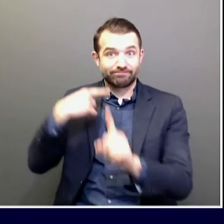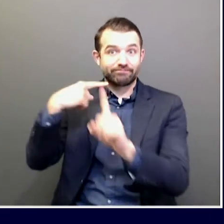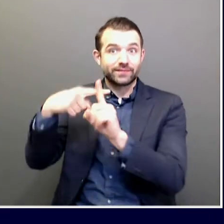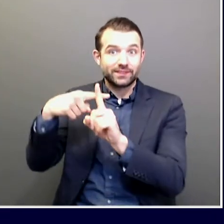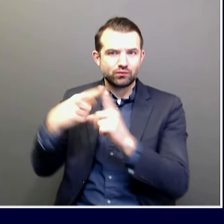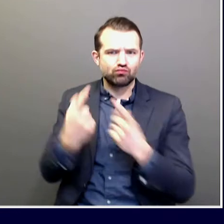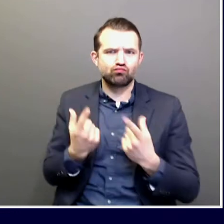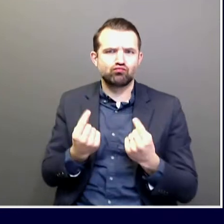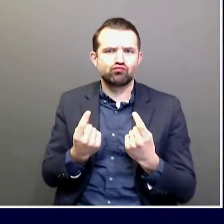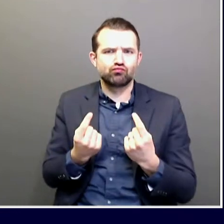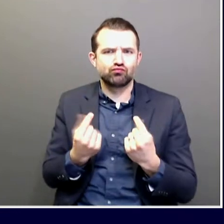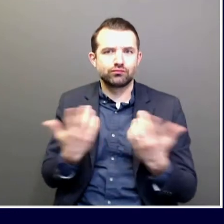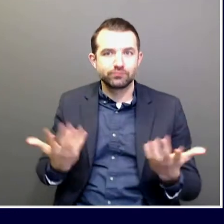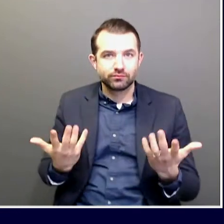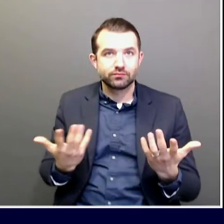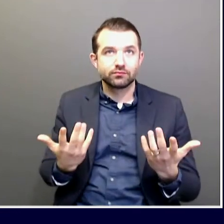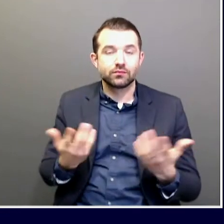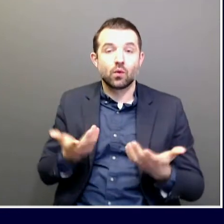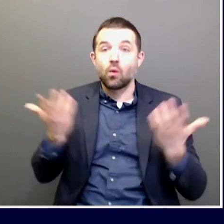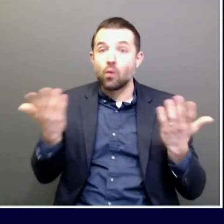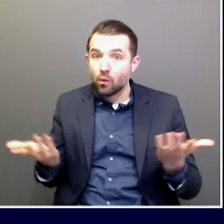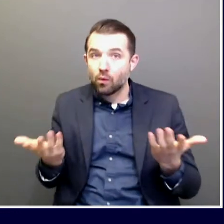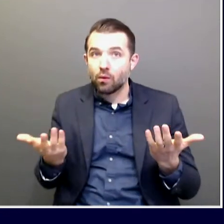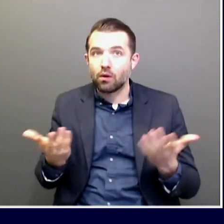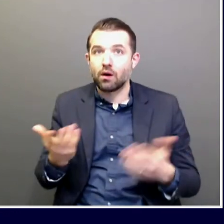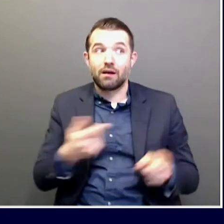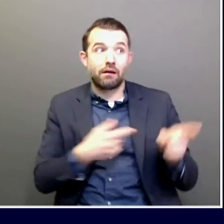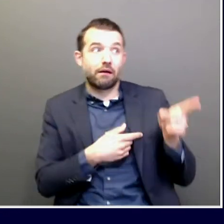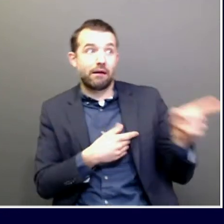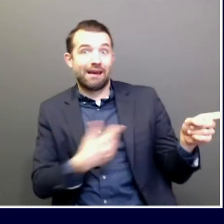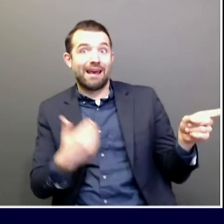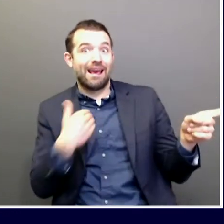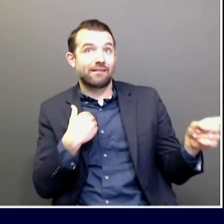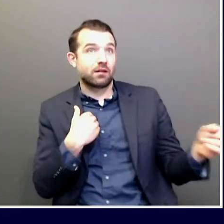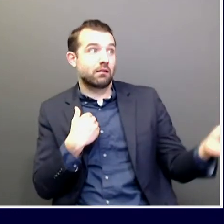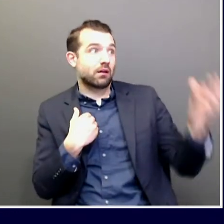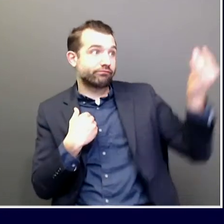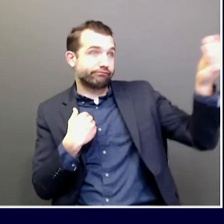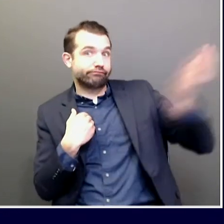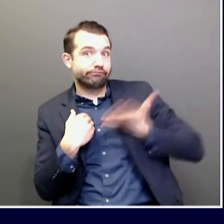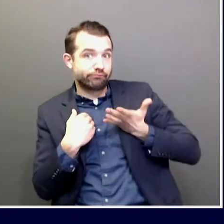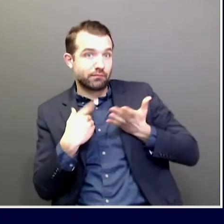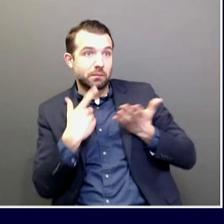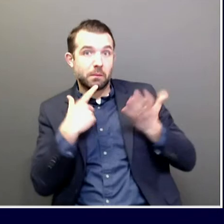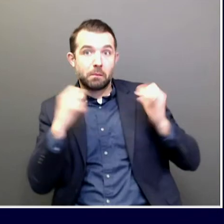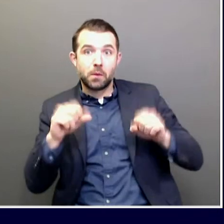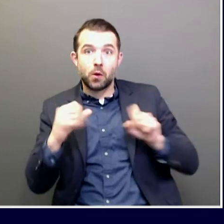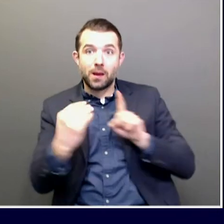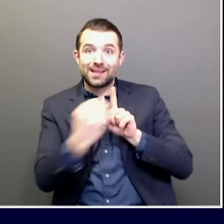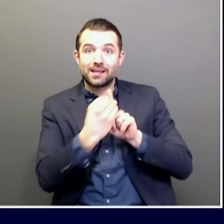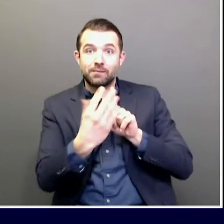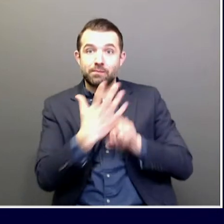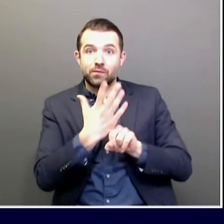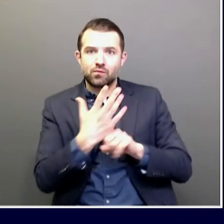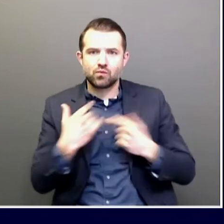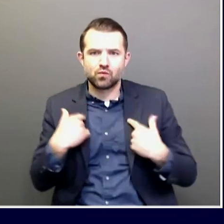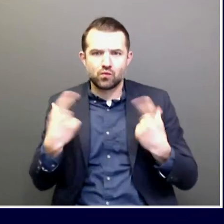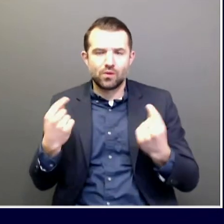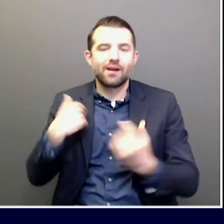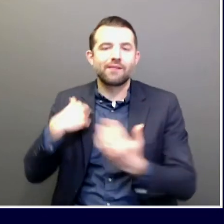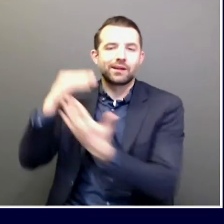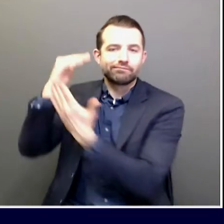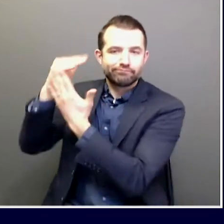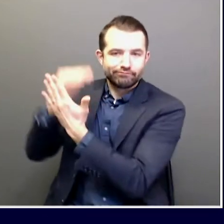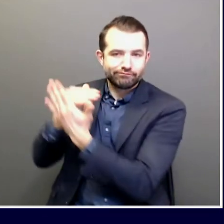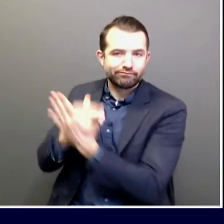status, and whether you're vaccinated, fully vaccinated, or boosted. So with that, I'd like to turn things over to Commissioner Lambert.